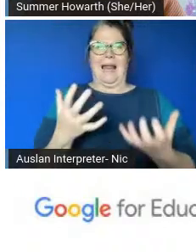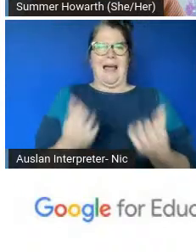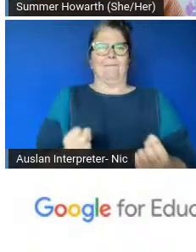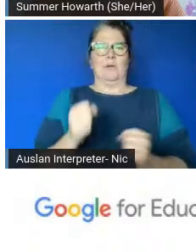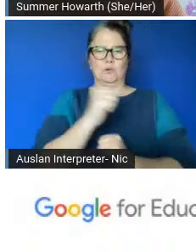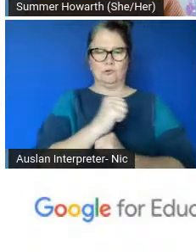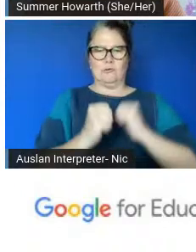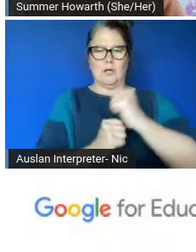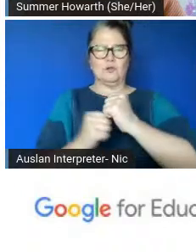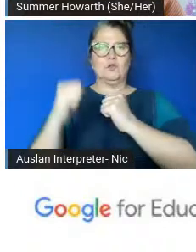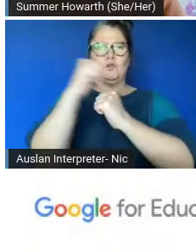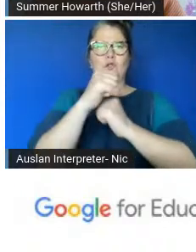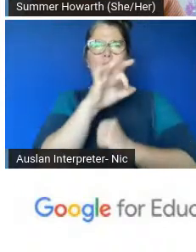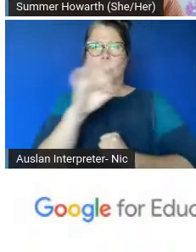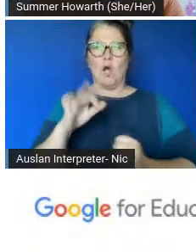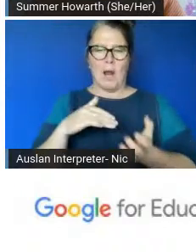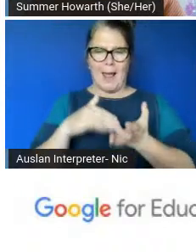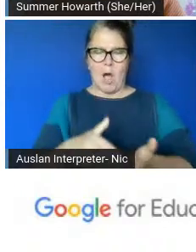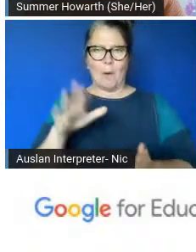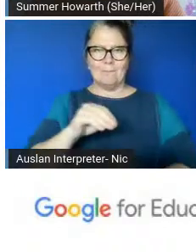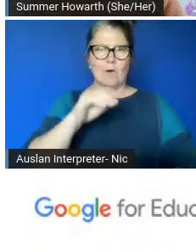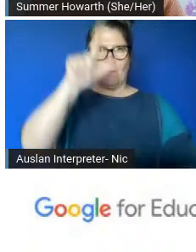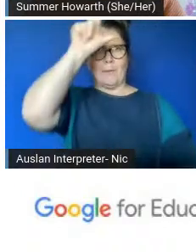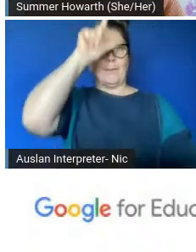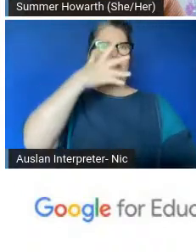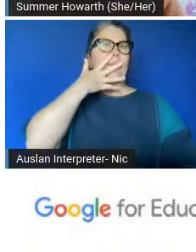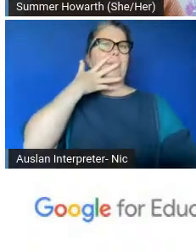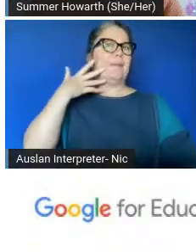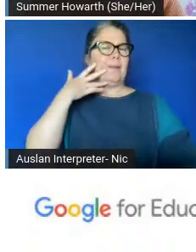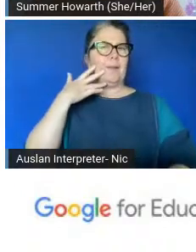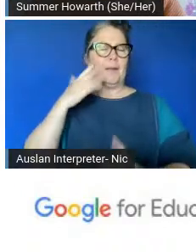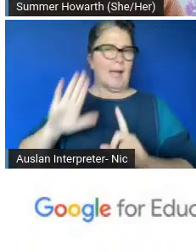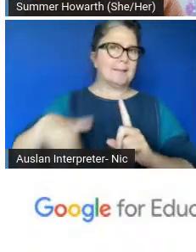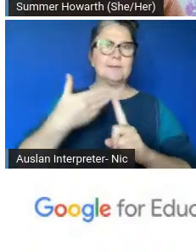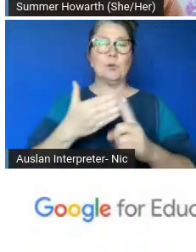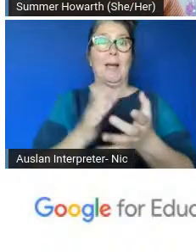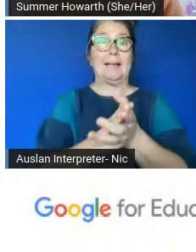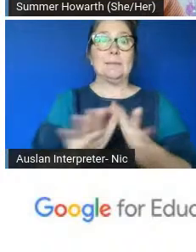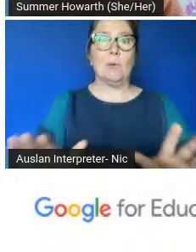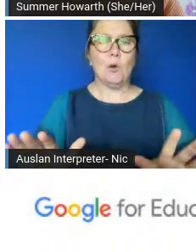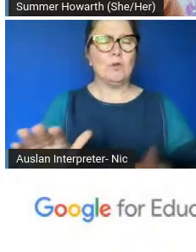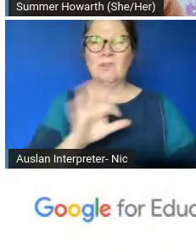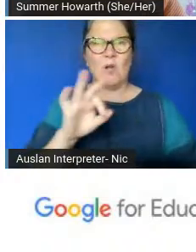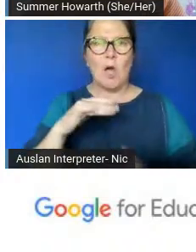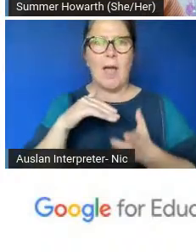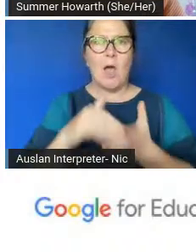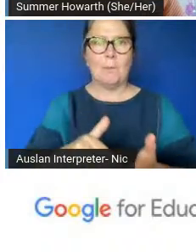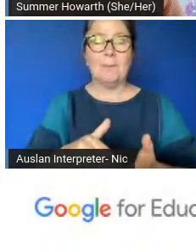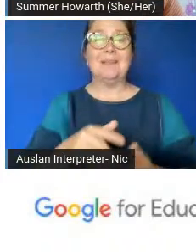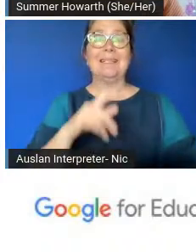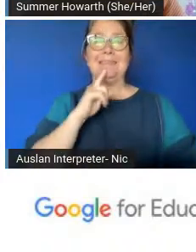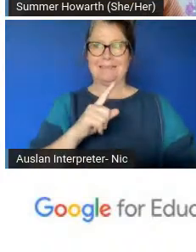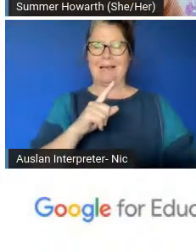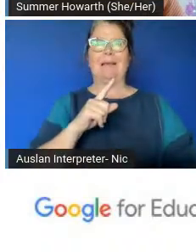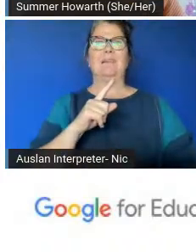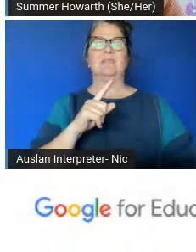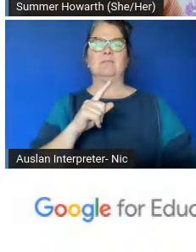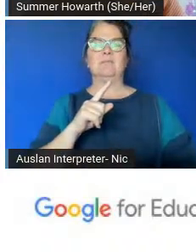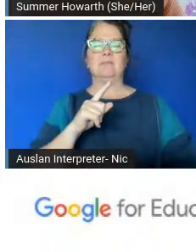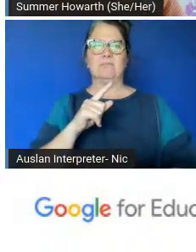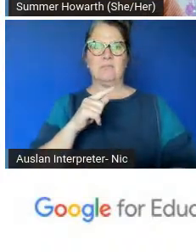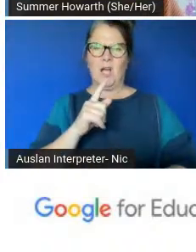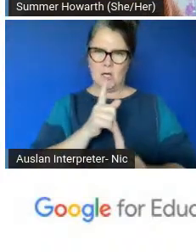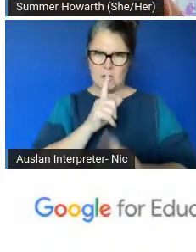to move them from novices to experts. And that direct instruction is the best way to do that. Sorry, I'm just going